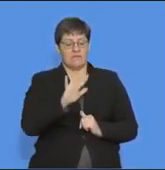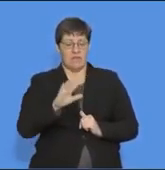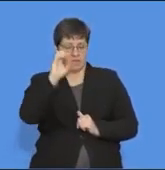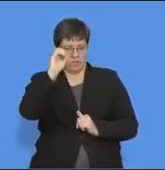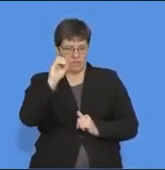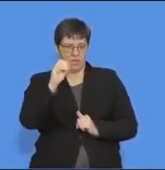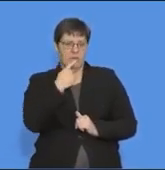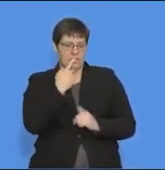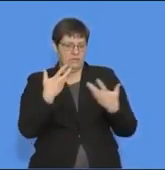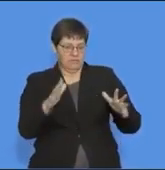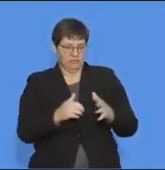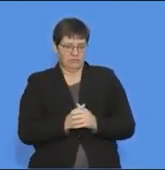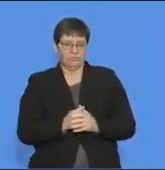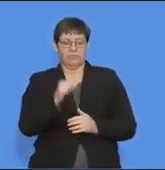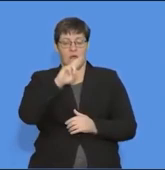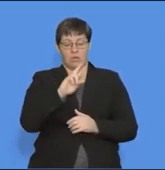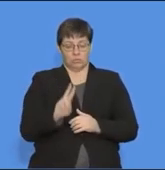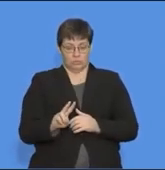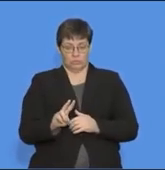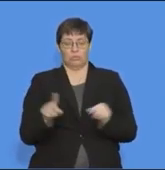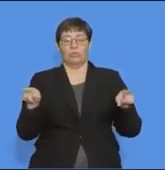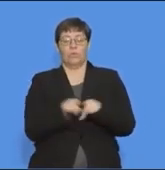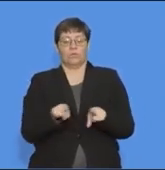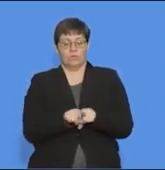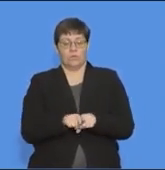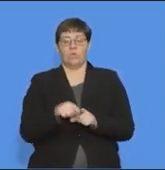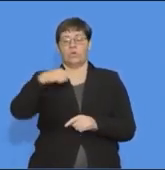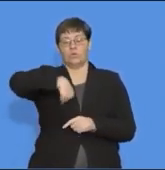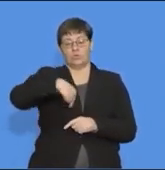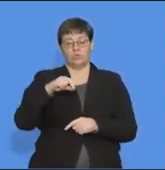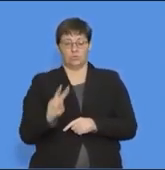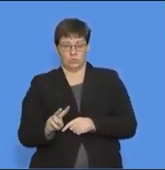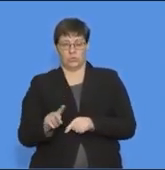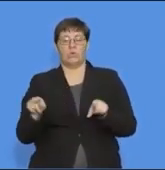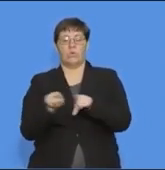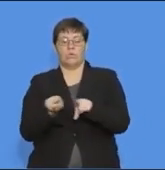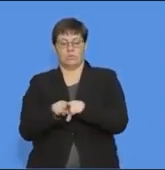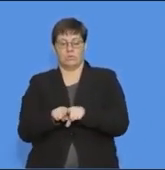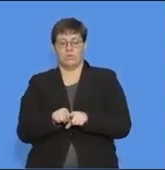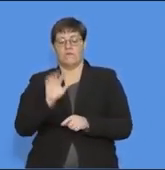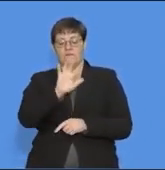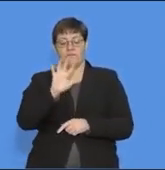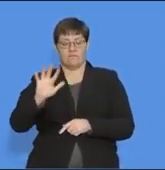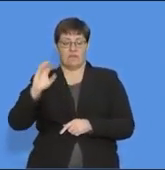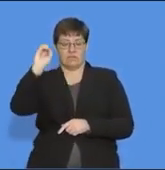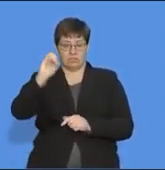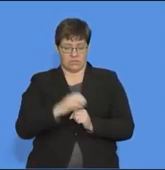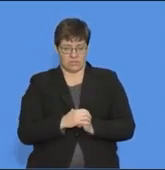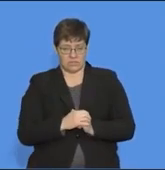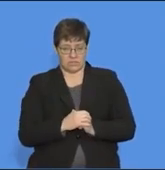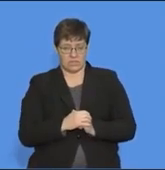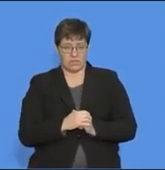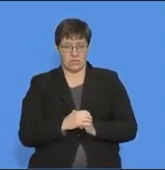55 degrees, we said, R2, and also Q2 will be 55